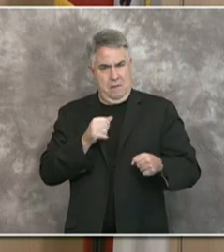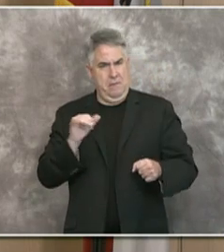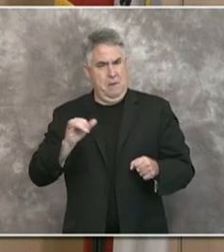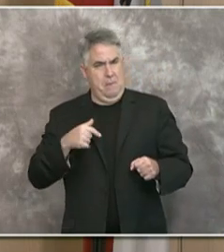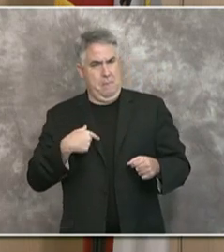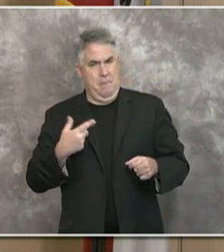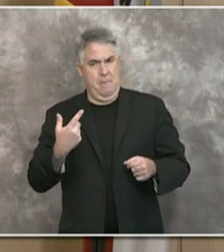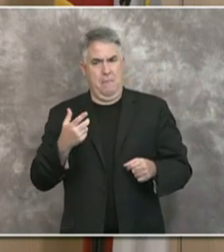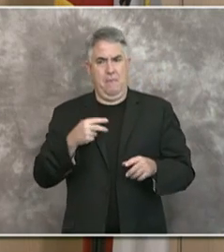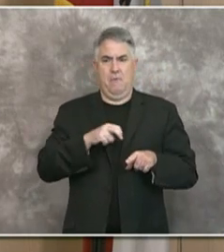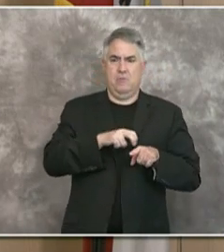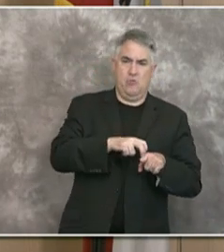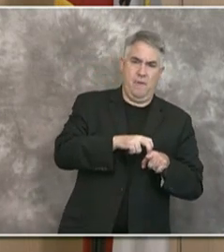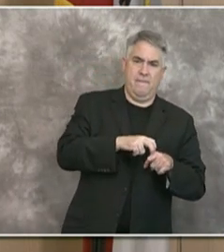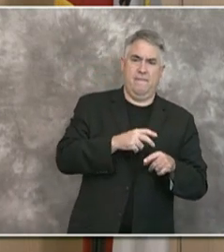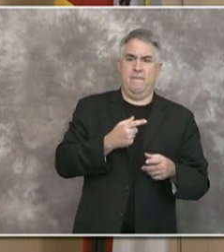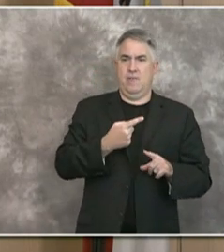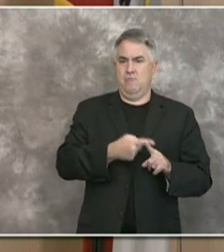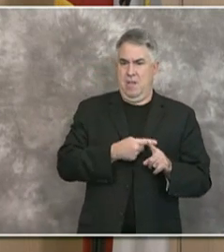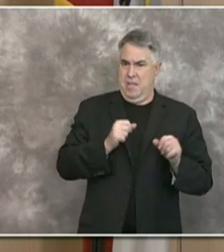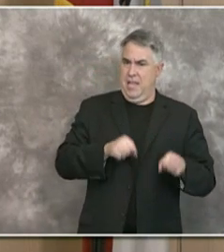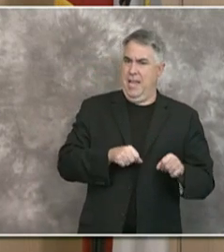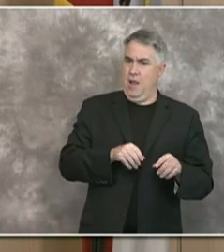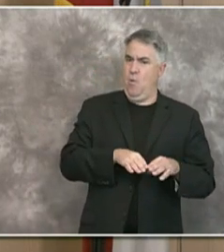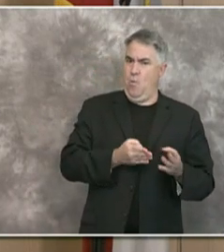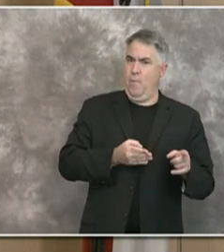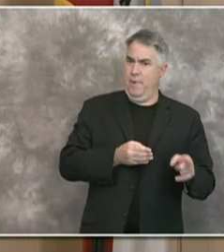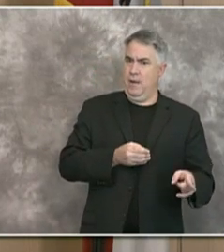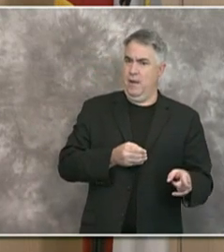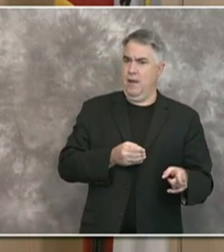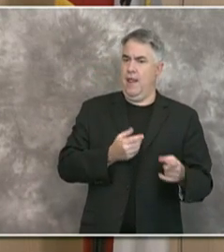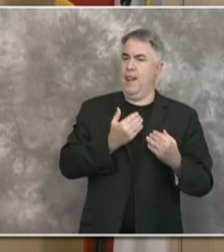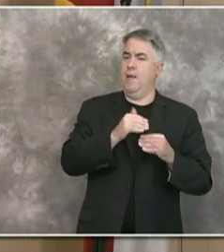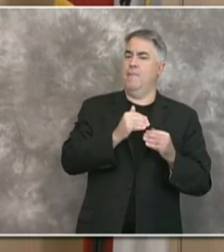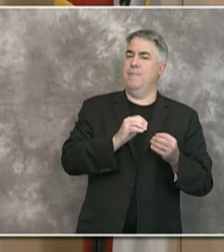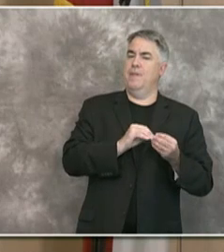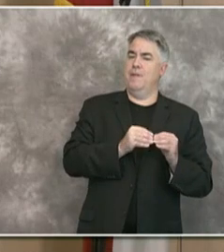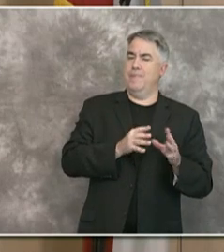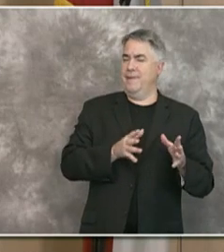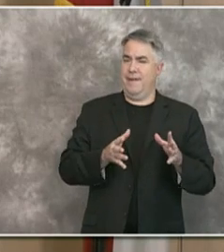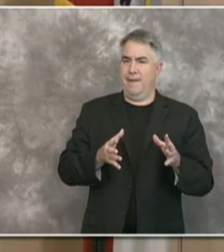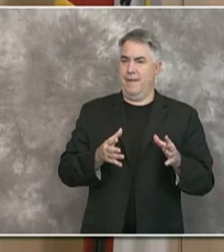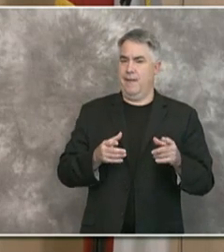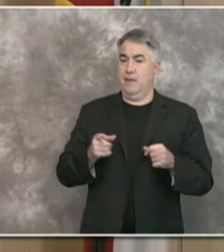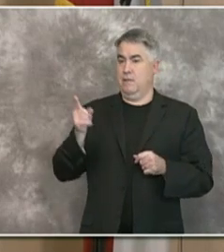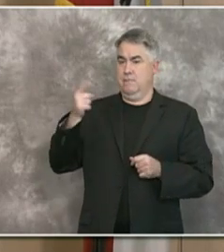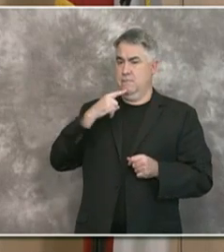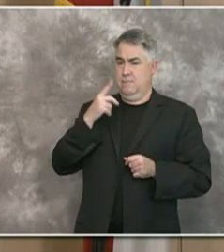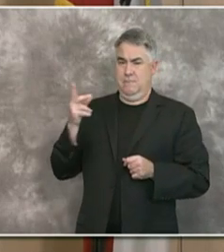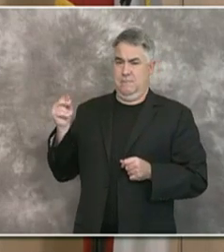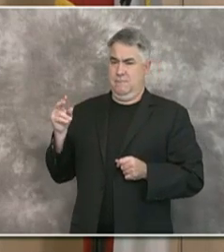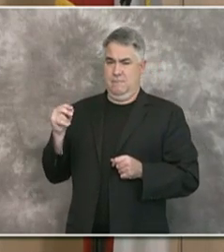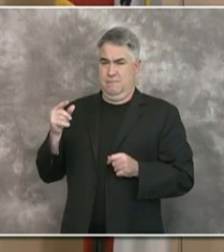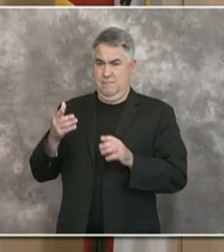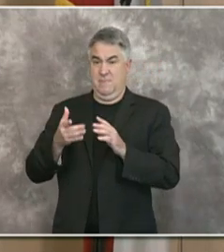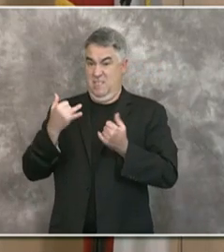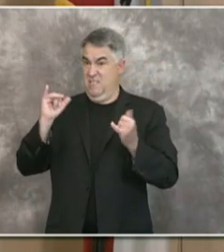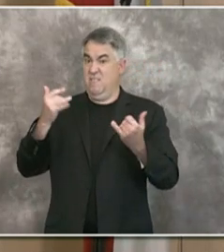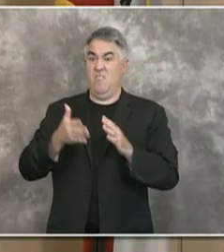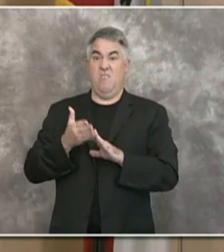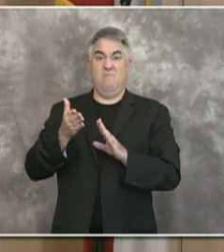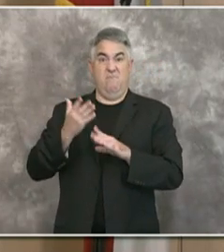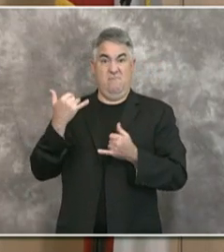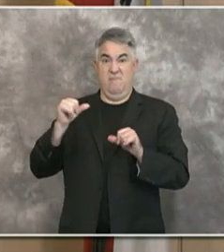surfboard rentals, may be open for limited use. And they are continuing to operate today and say they will continue to